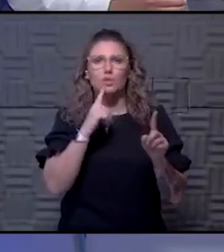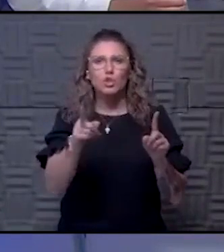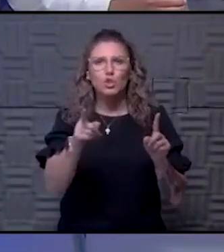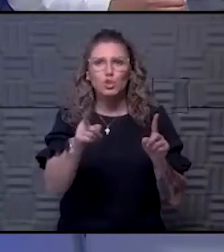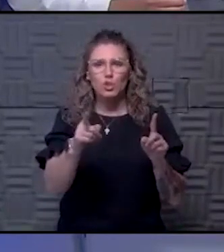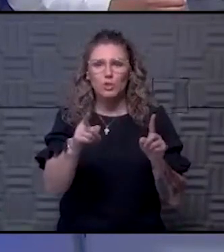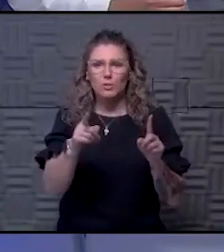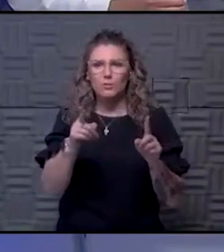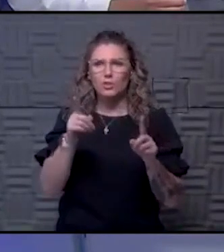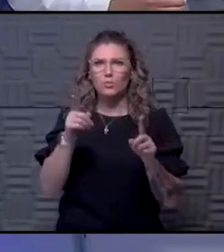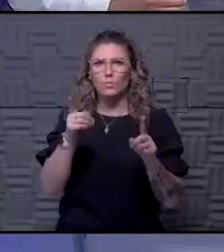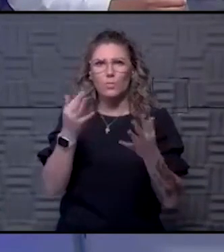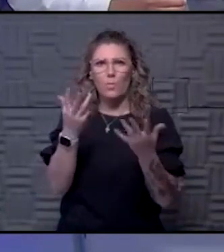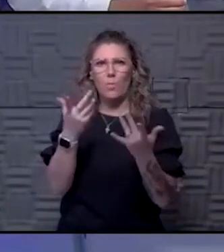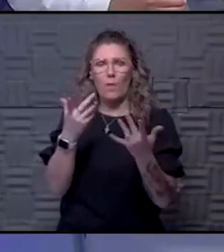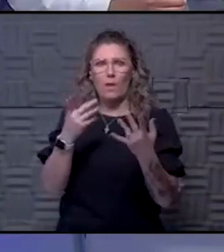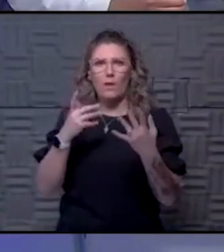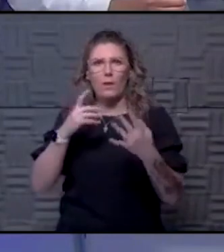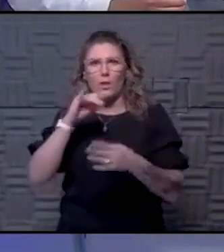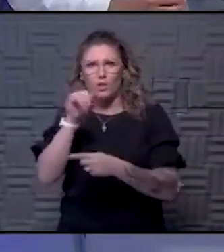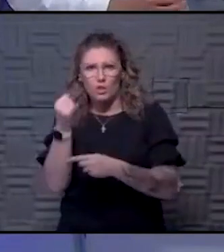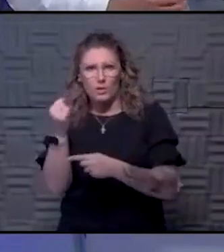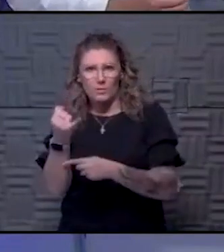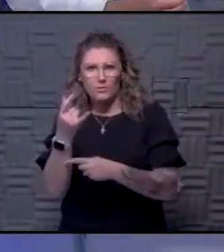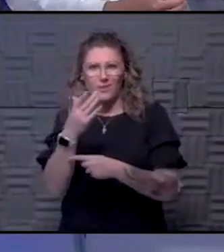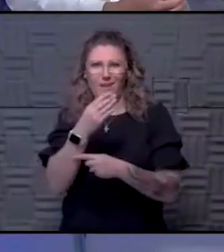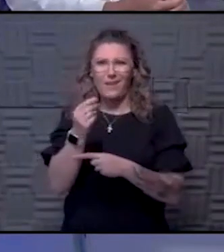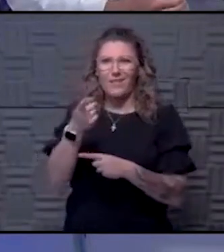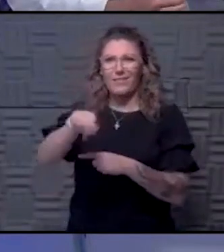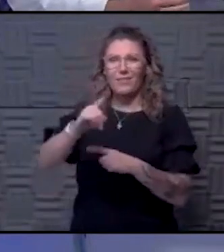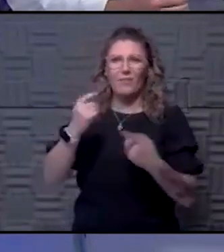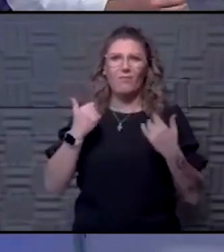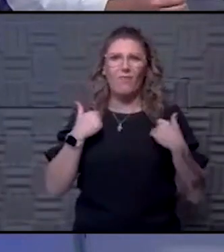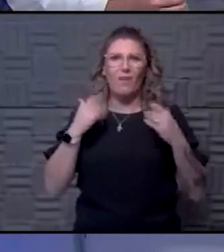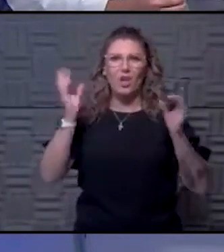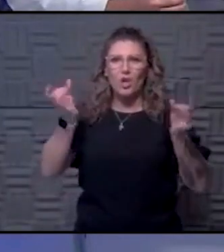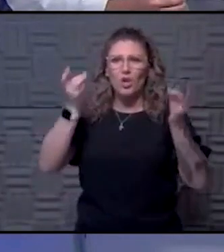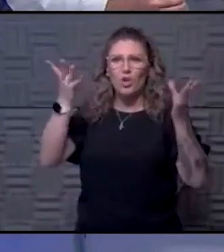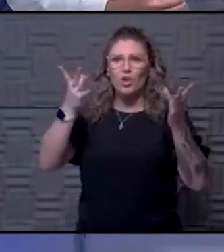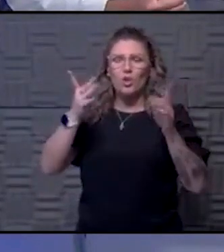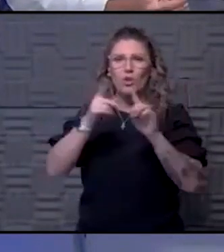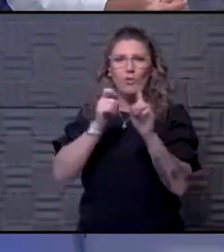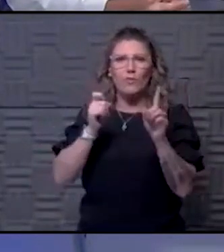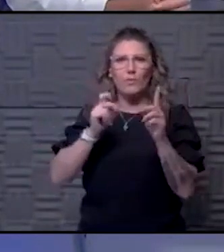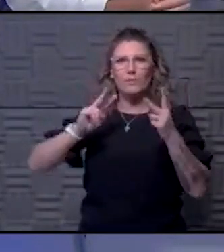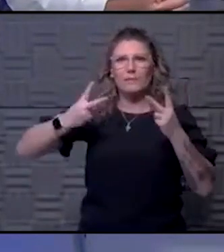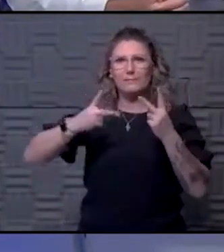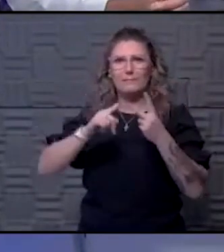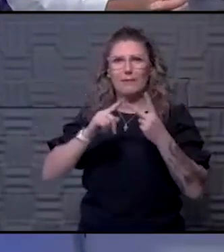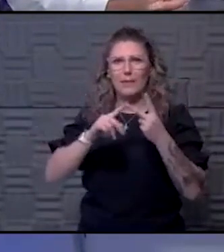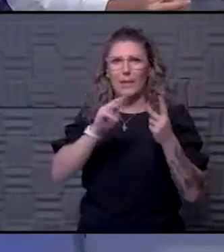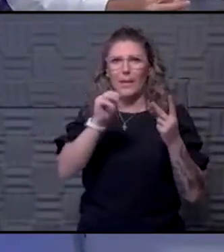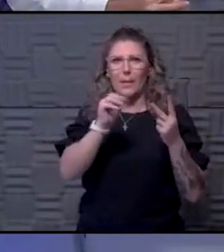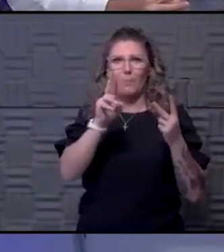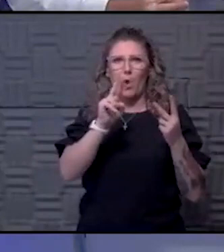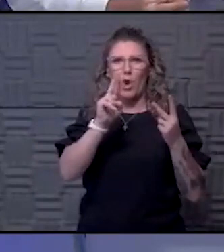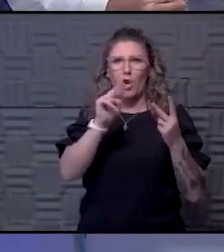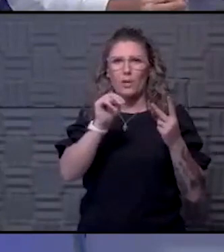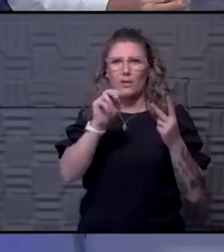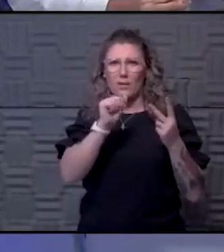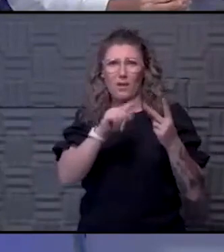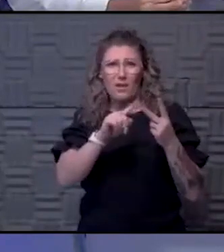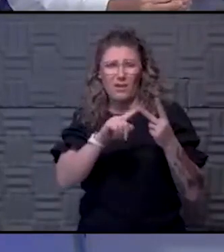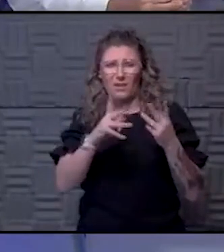some adrenal insufficiency patients have had adrenal crisis from the second shot of the RNA. She goes, what do I do